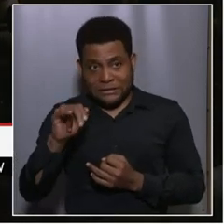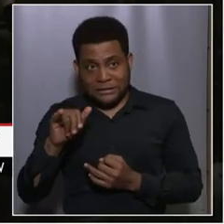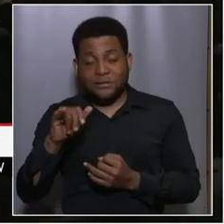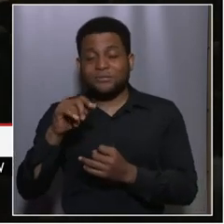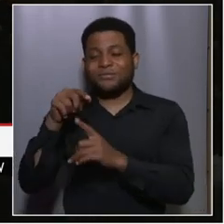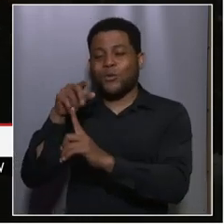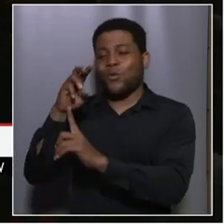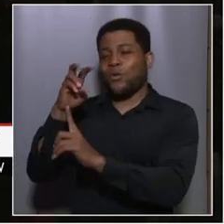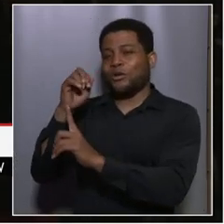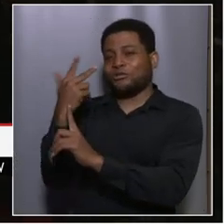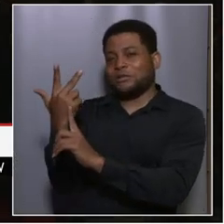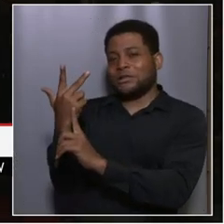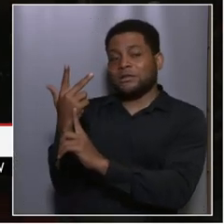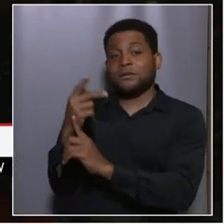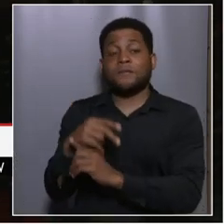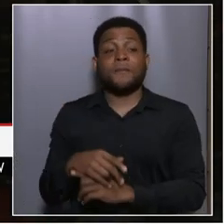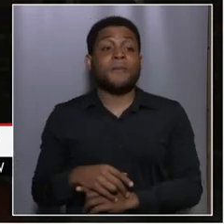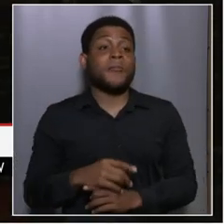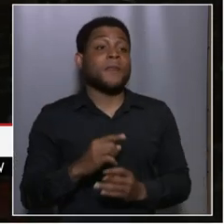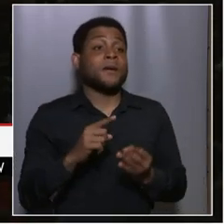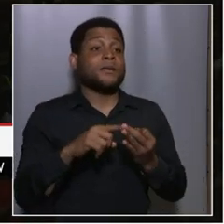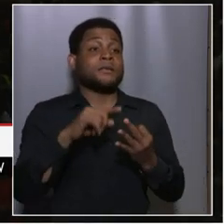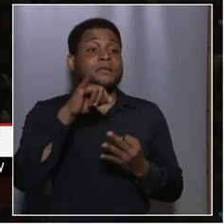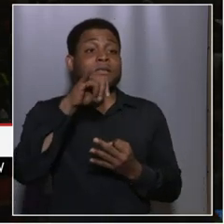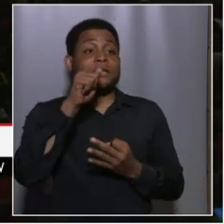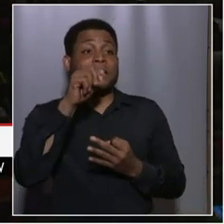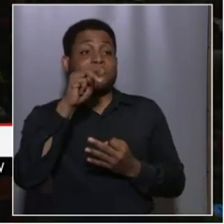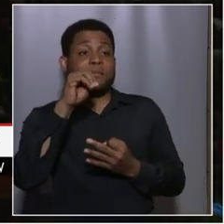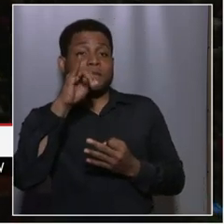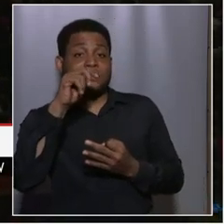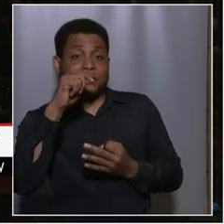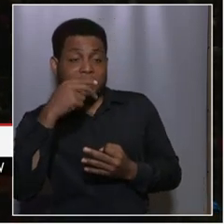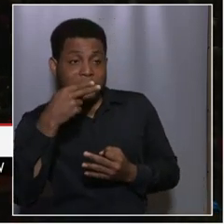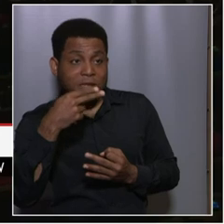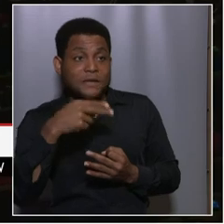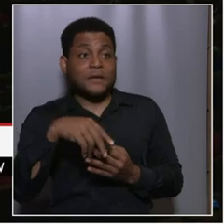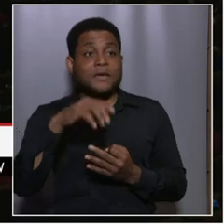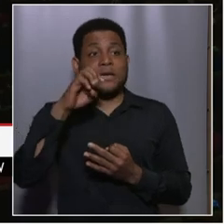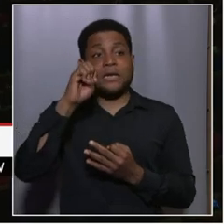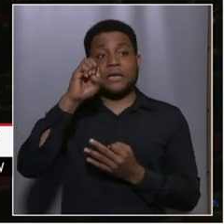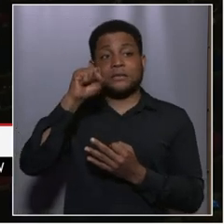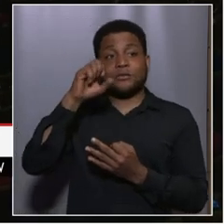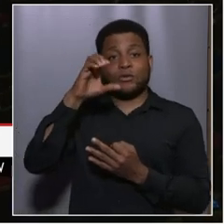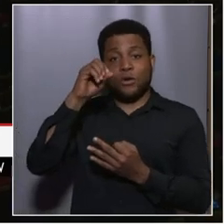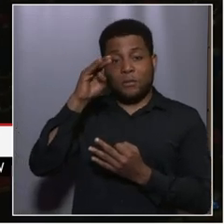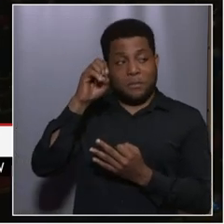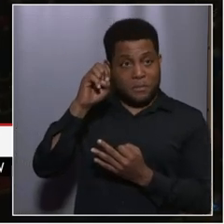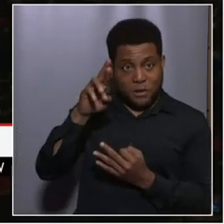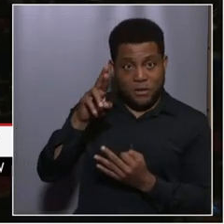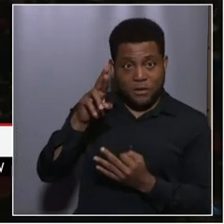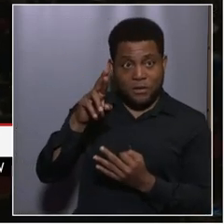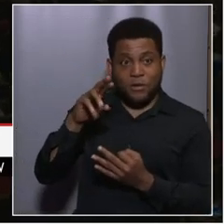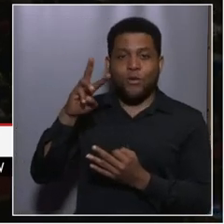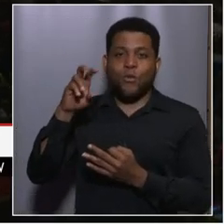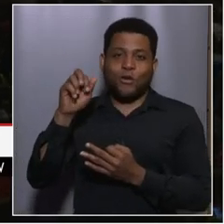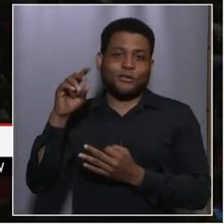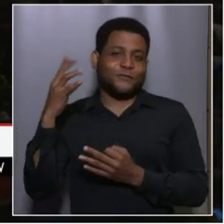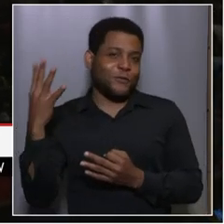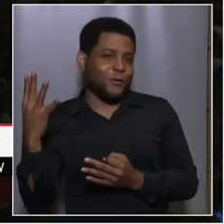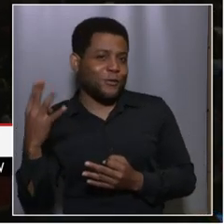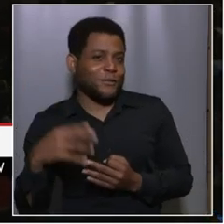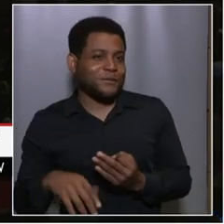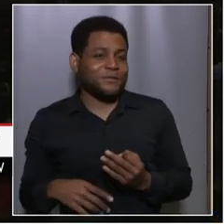Yamalith Escobar back in the Moker's office for Ward 4. Anthony Black from